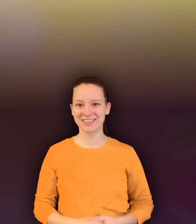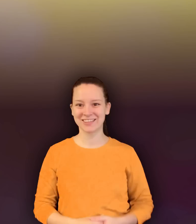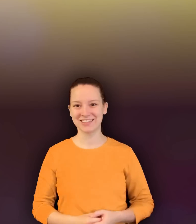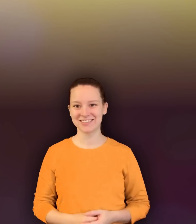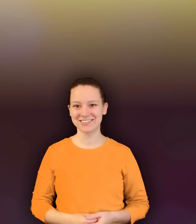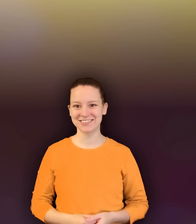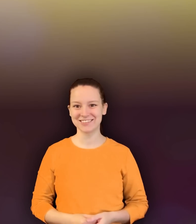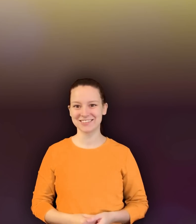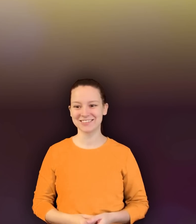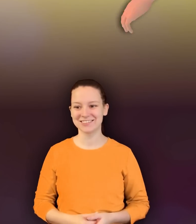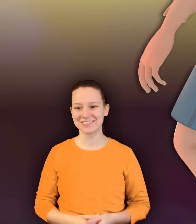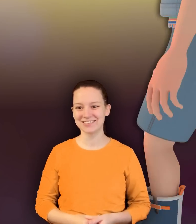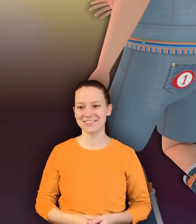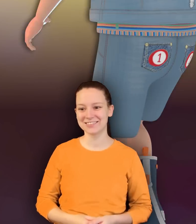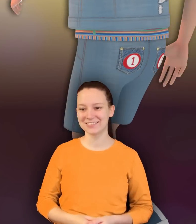the